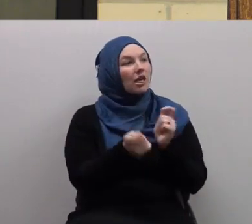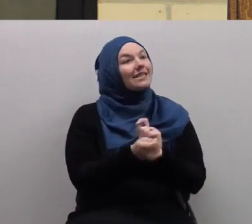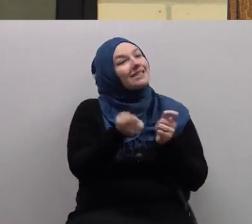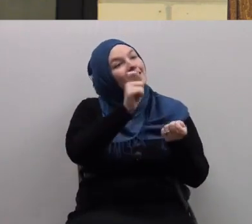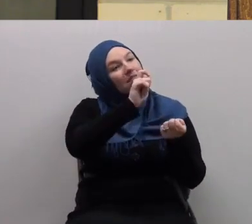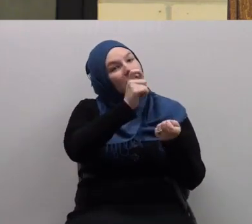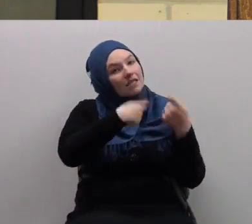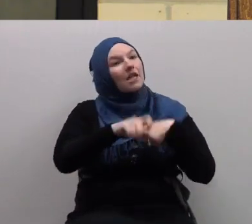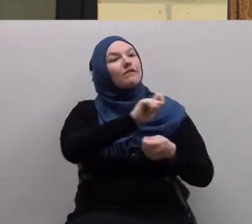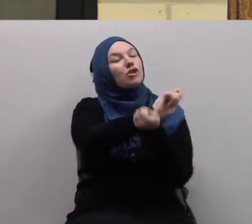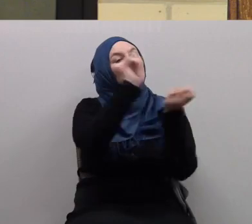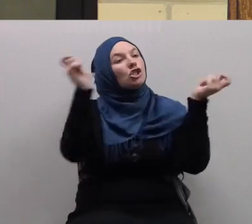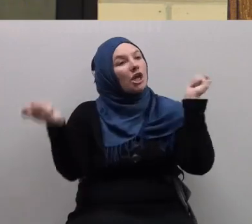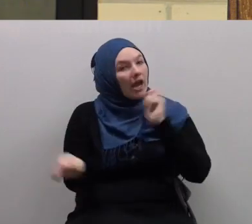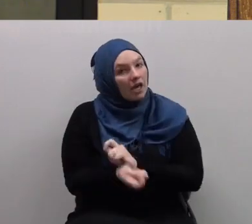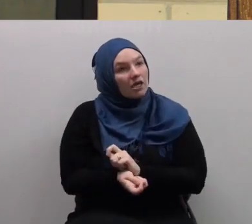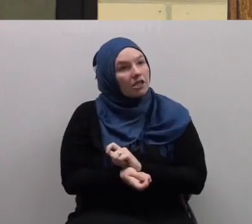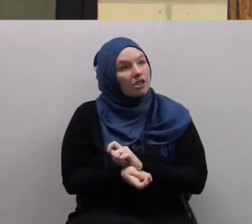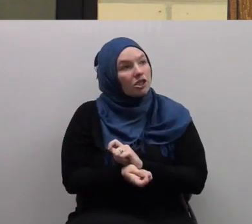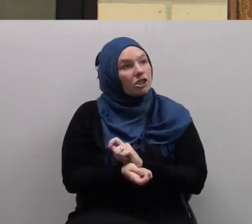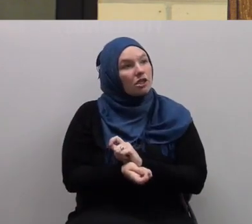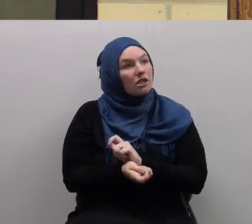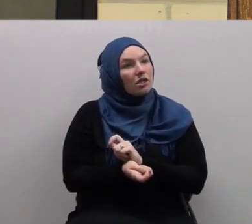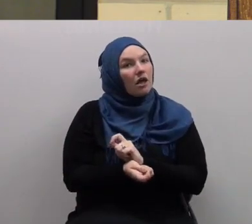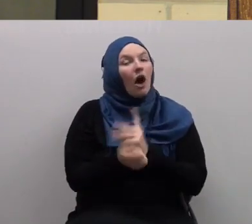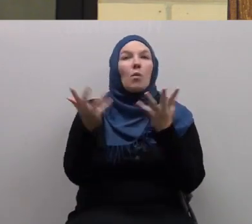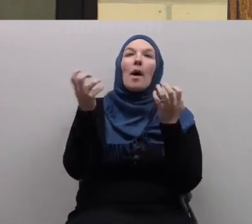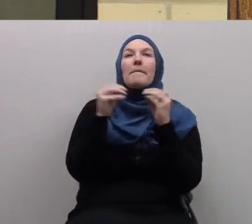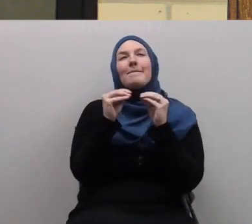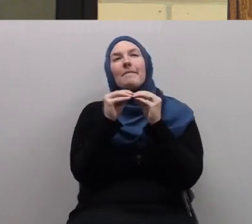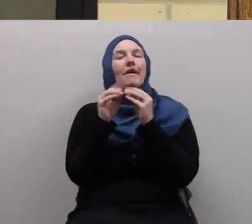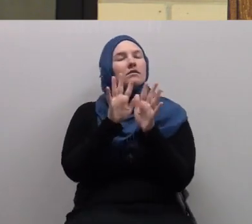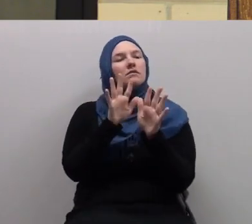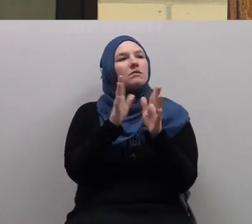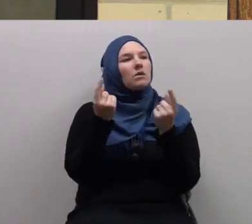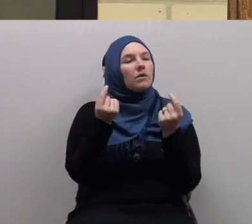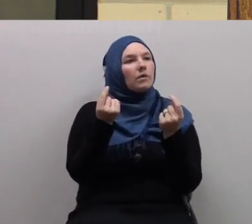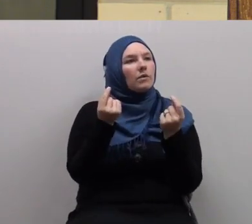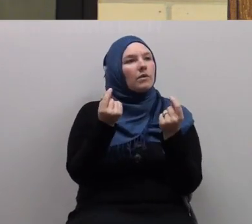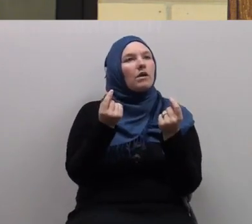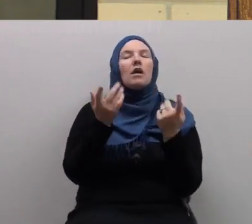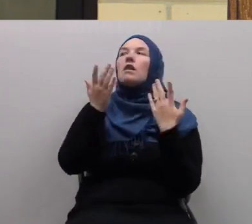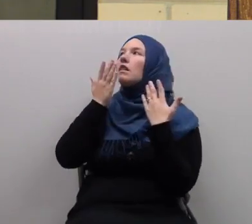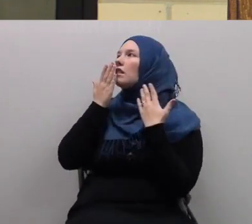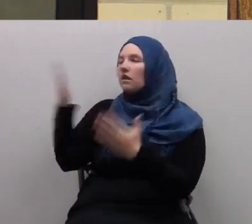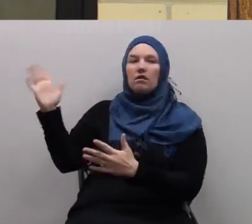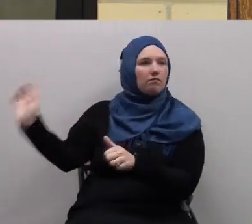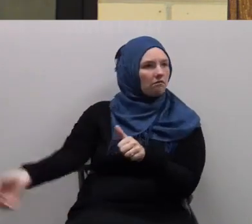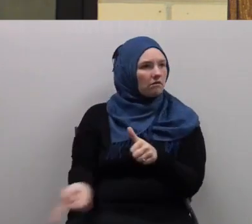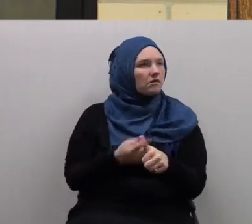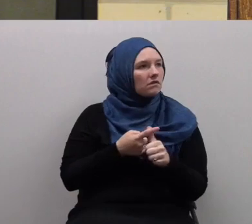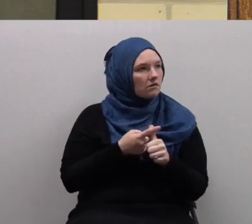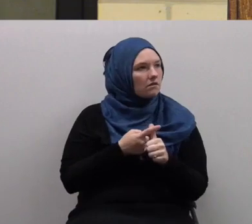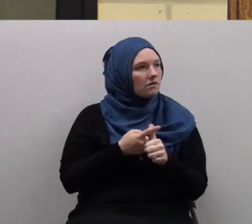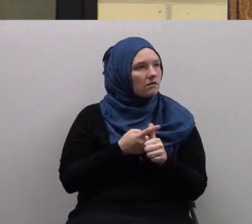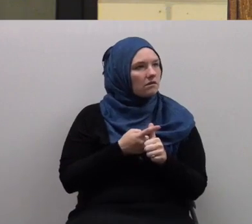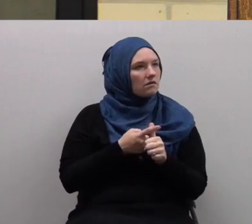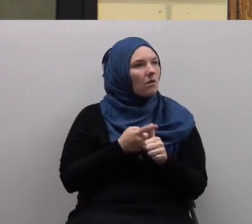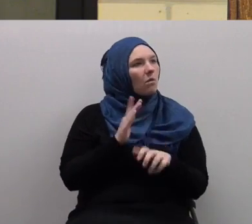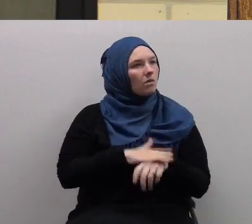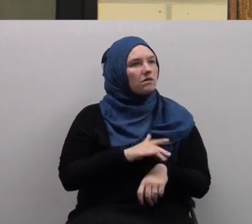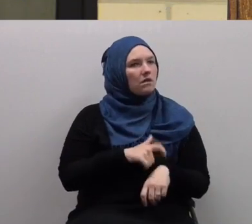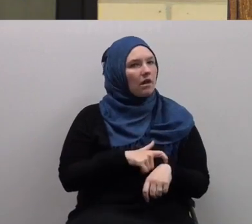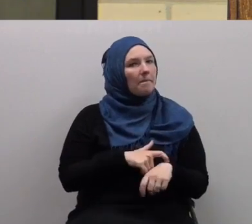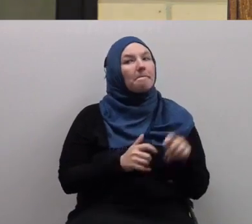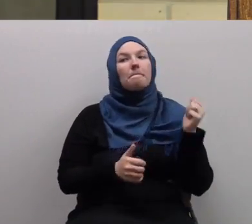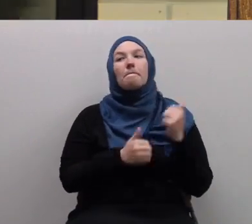changing it to the better by offering gratitude on the spot, on time, we say